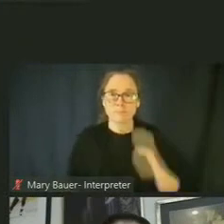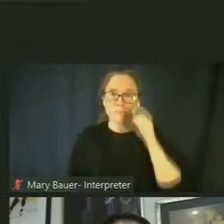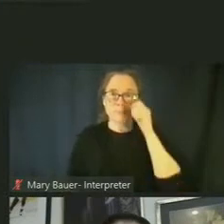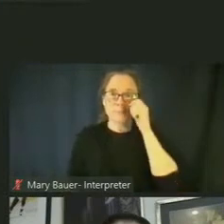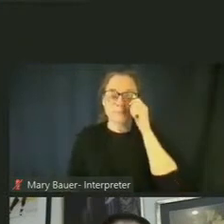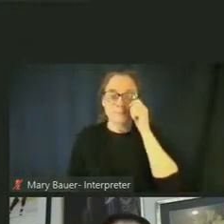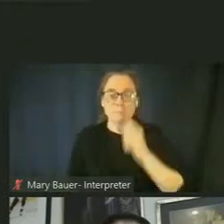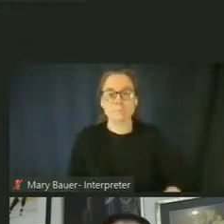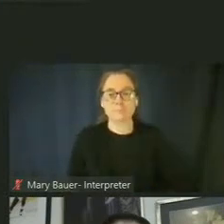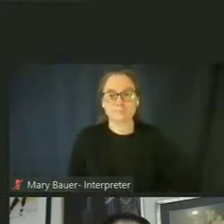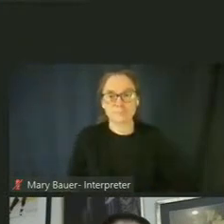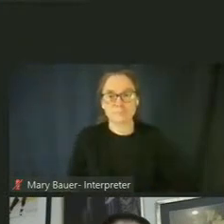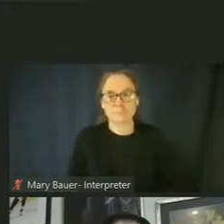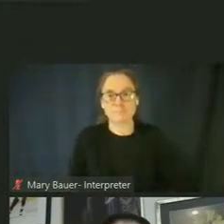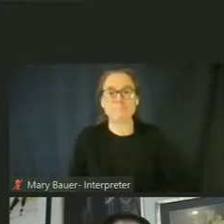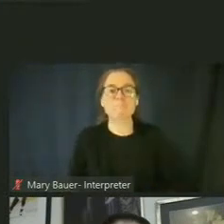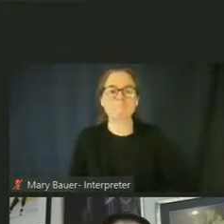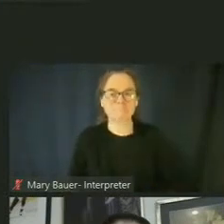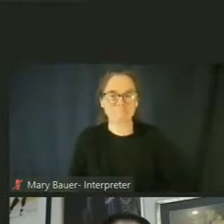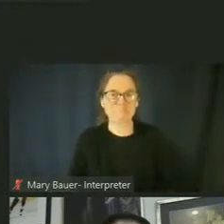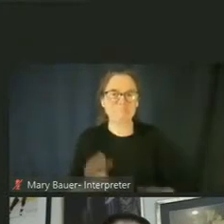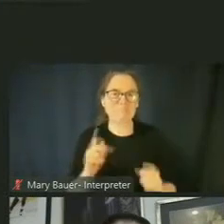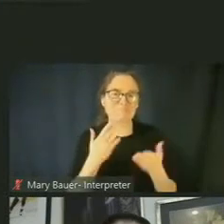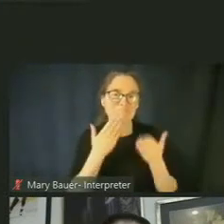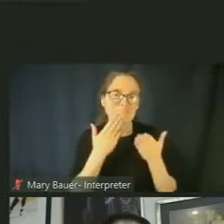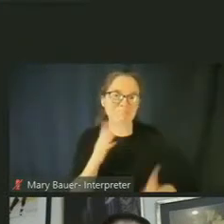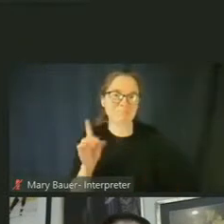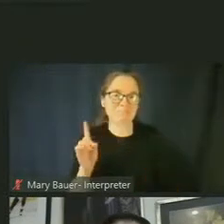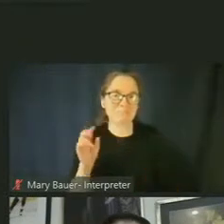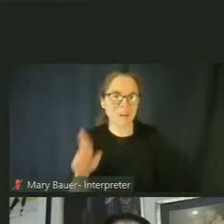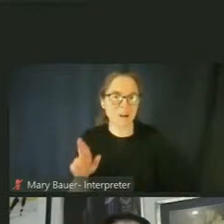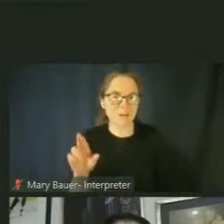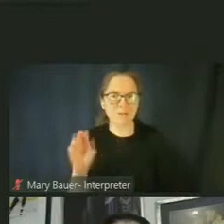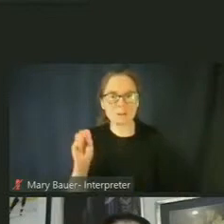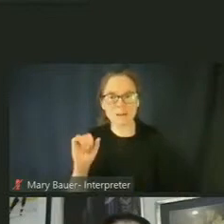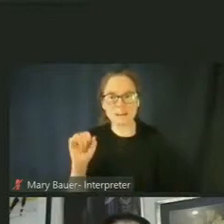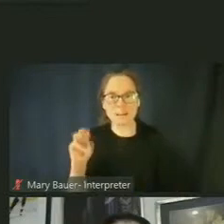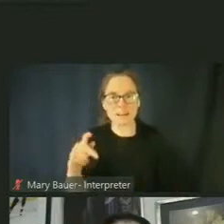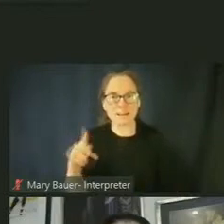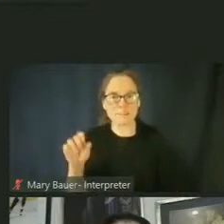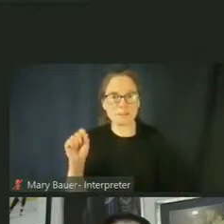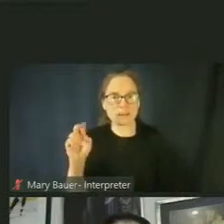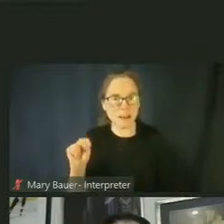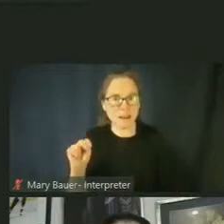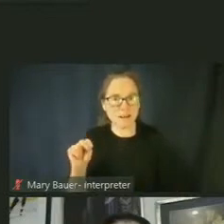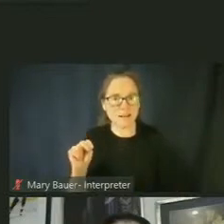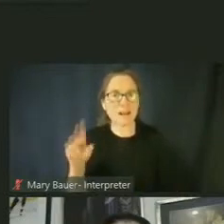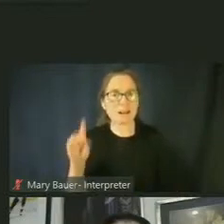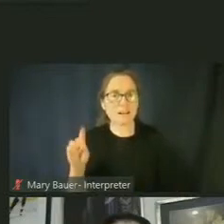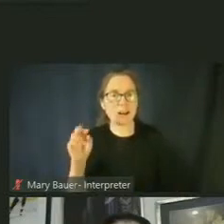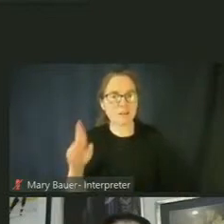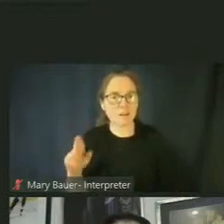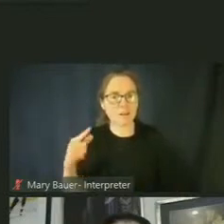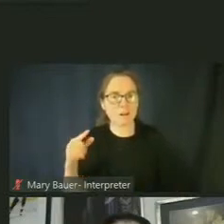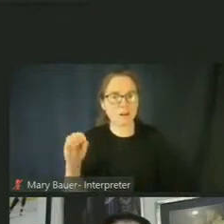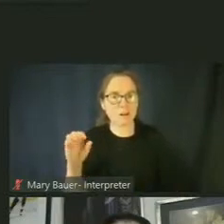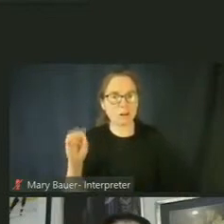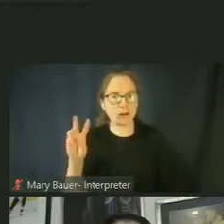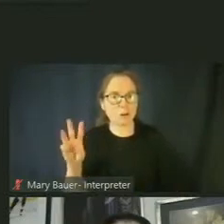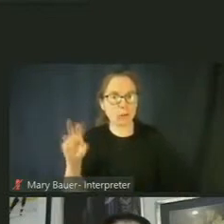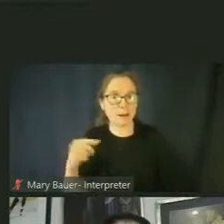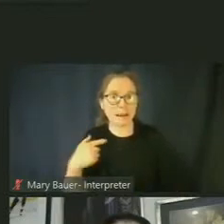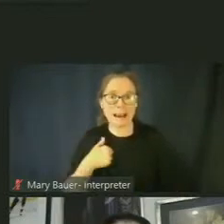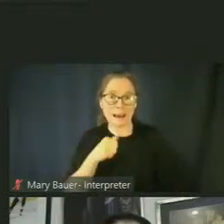Well, I just want to thank Dr. Simpson and Dr. Goodwin. I know that as someone who's not very great at science, I